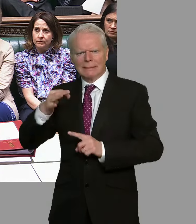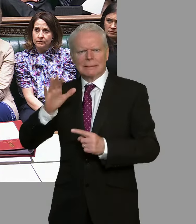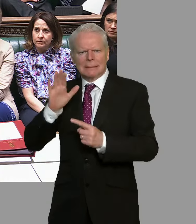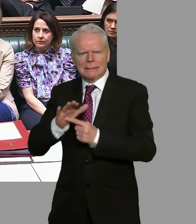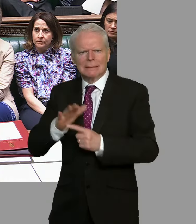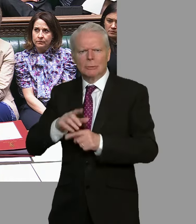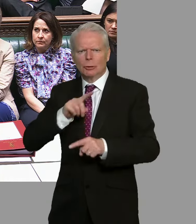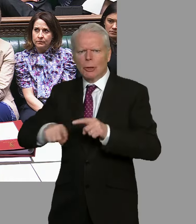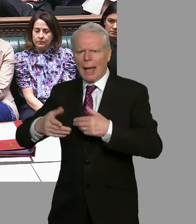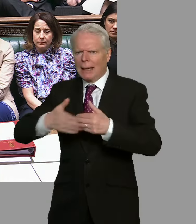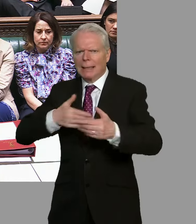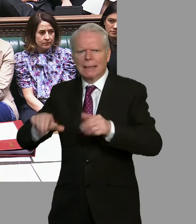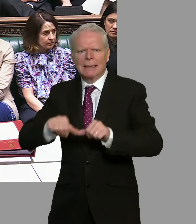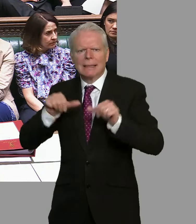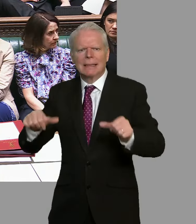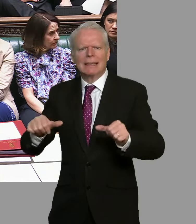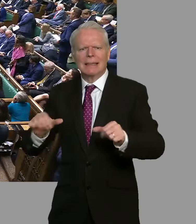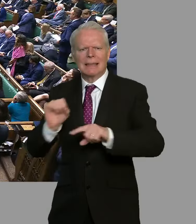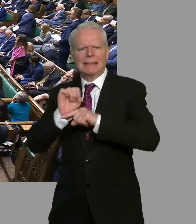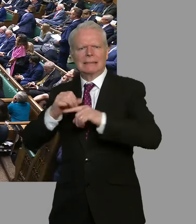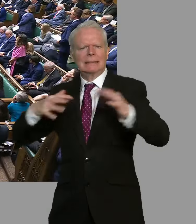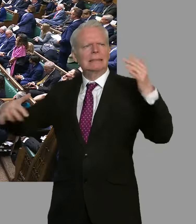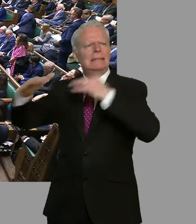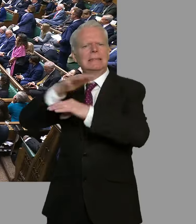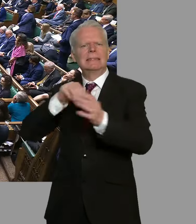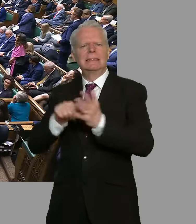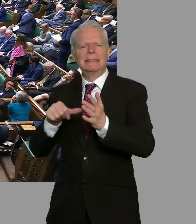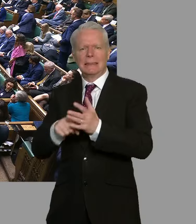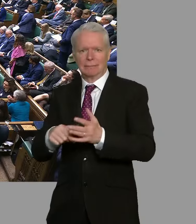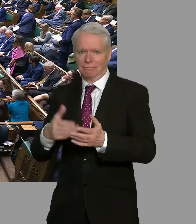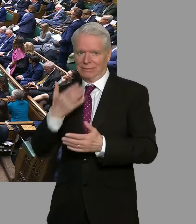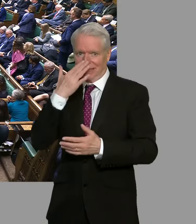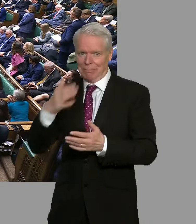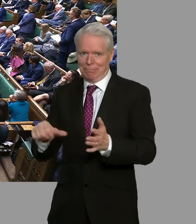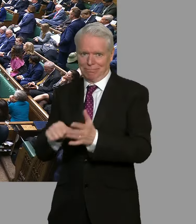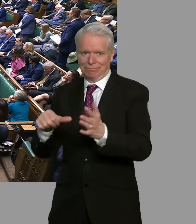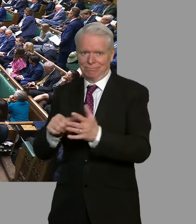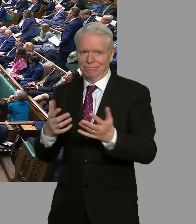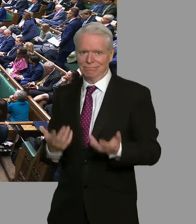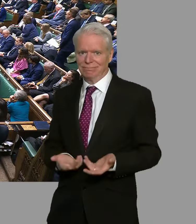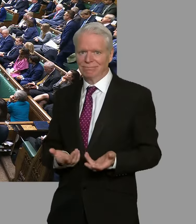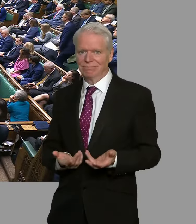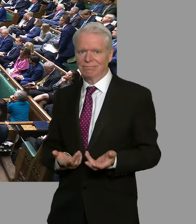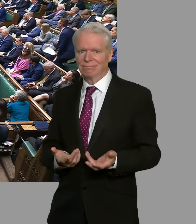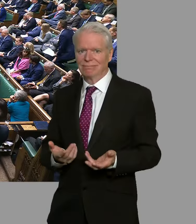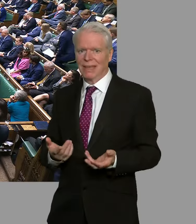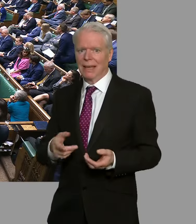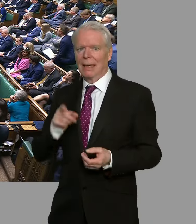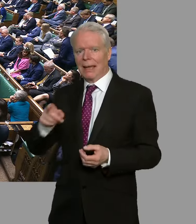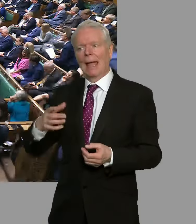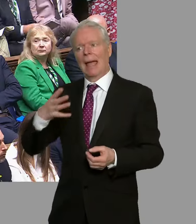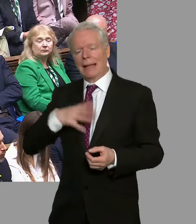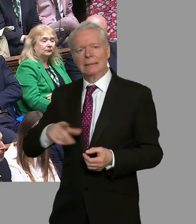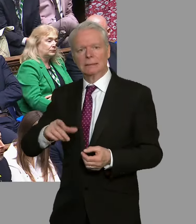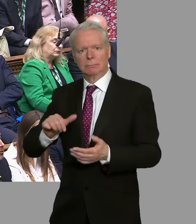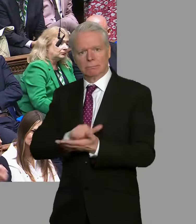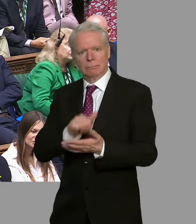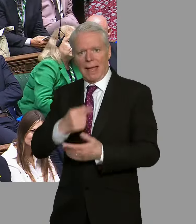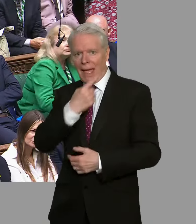just finished. Jake Richards. Thank you, Mr. Speaker. Male suicide is a tragic epidemic in our